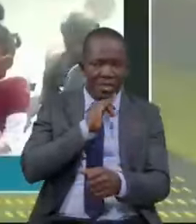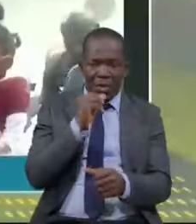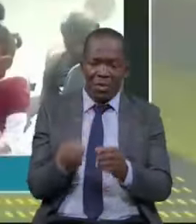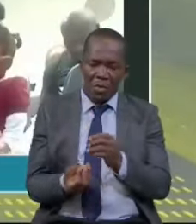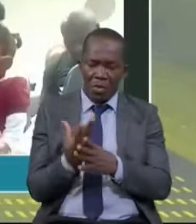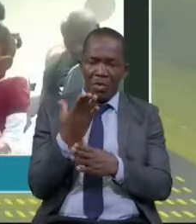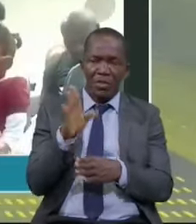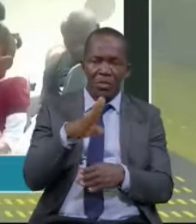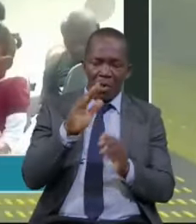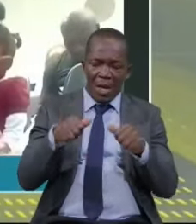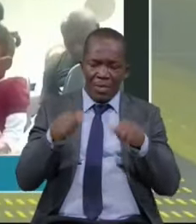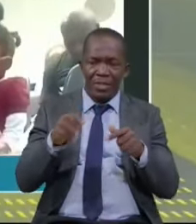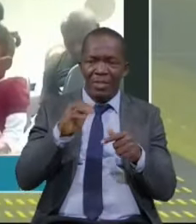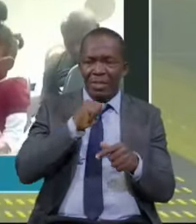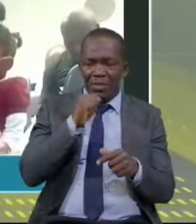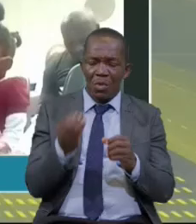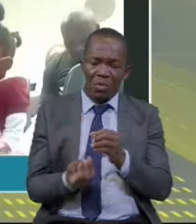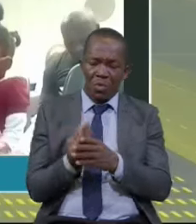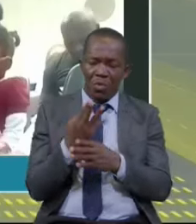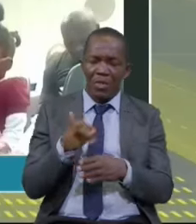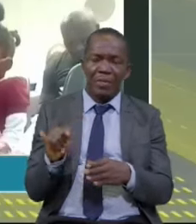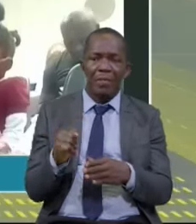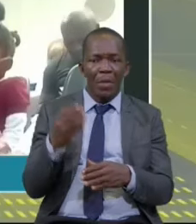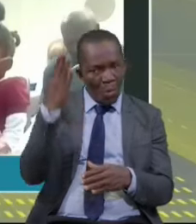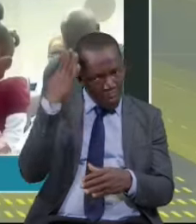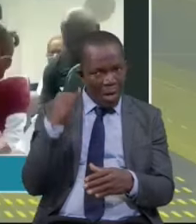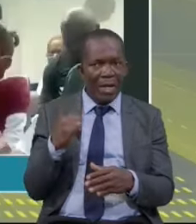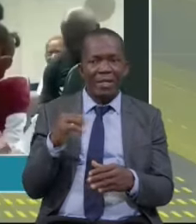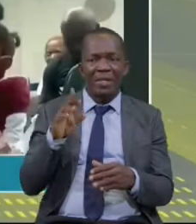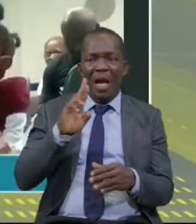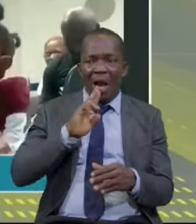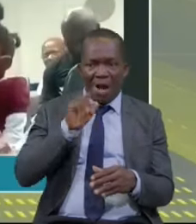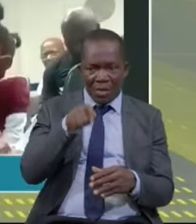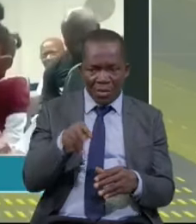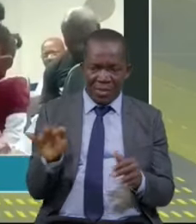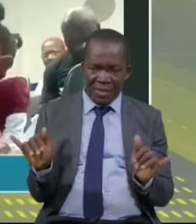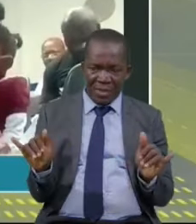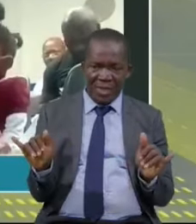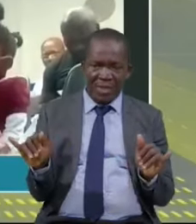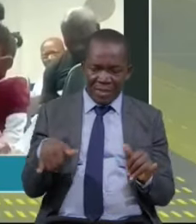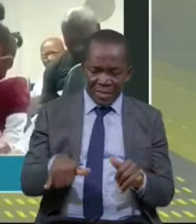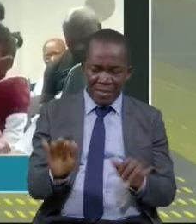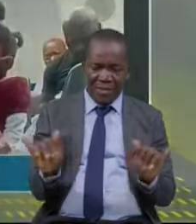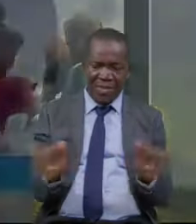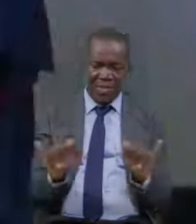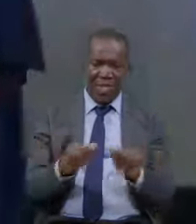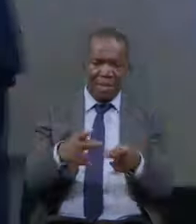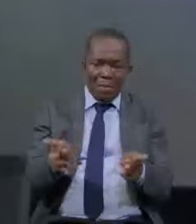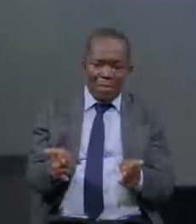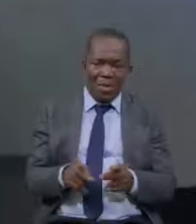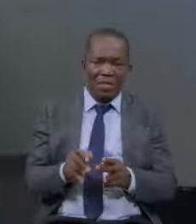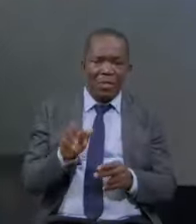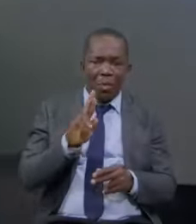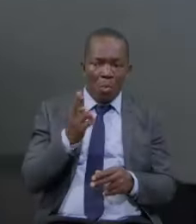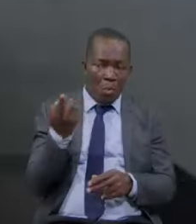up. Well, you're still the same like you were 10 years ago. You know, Pastor, I read